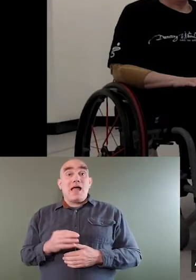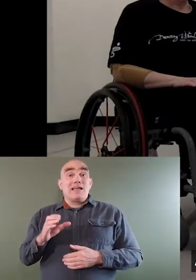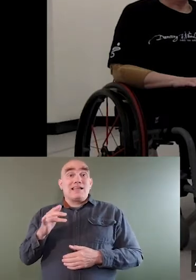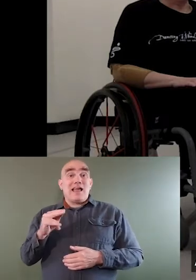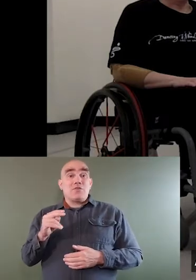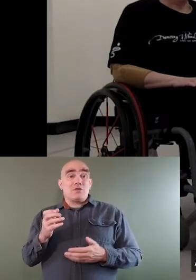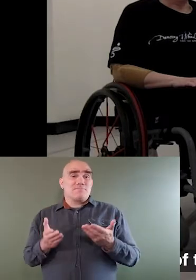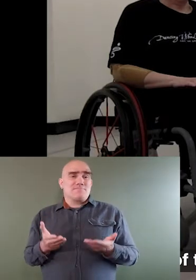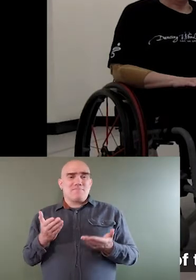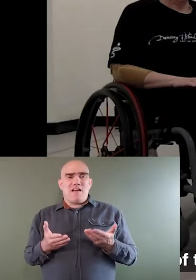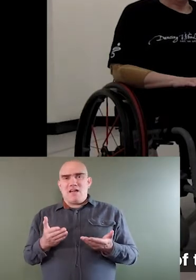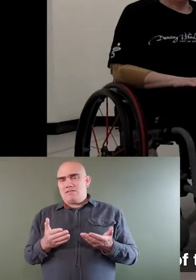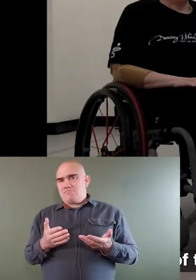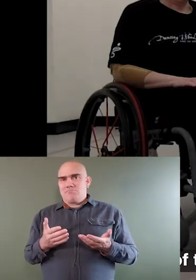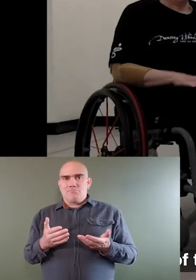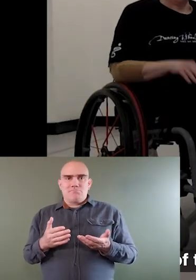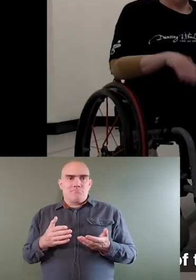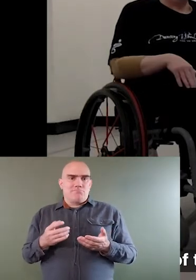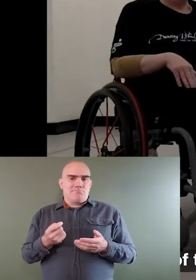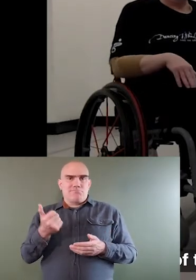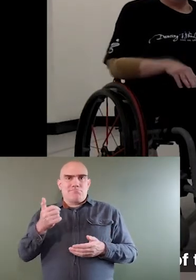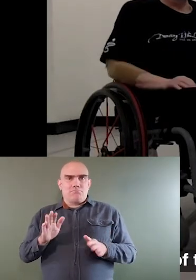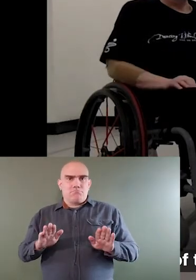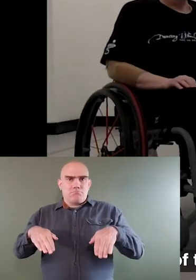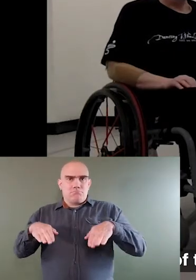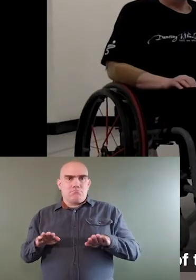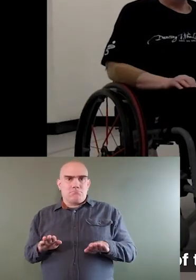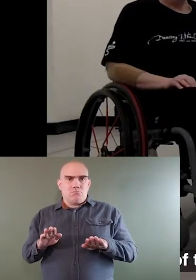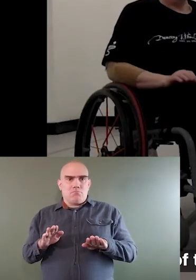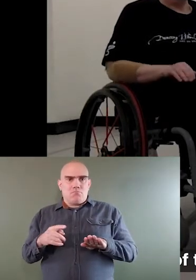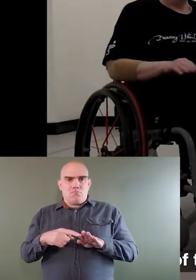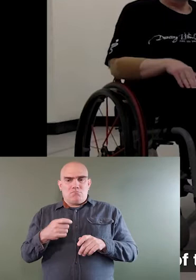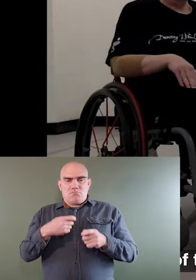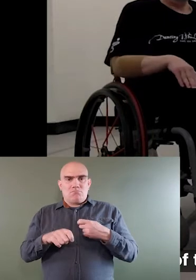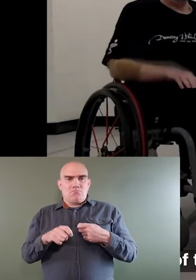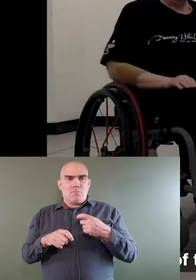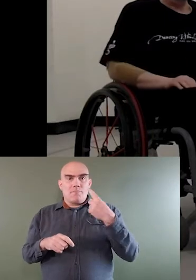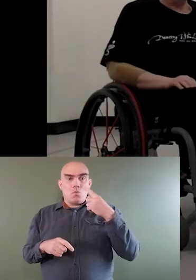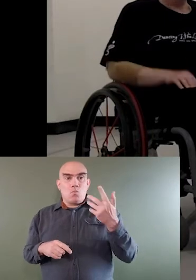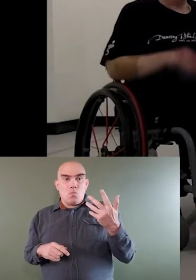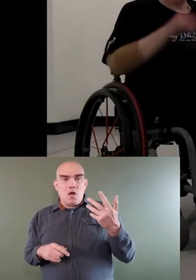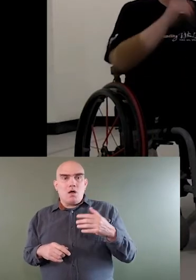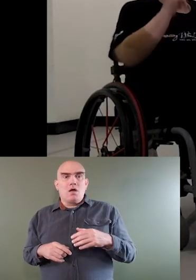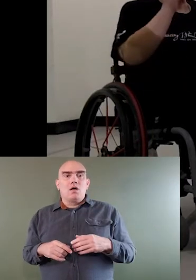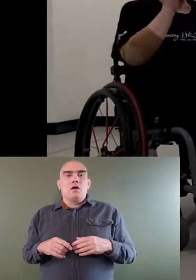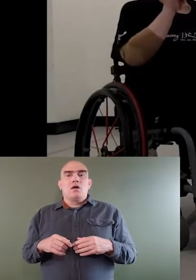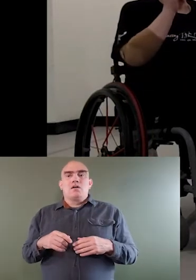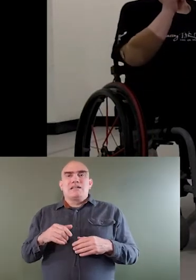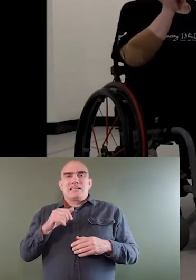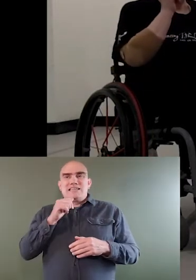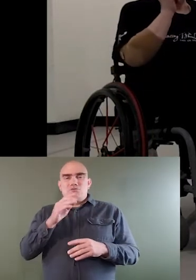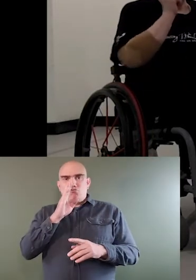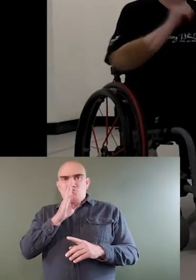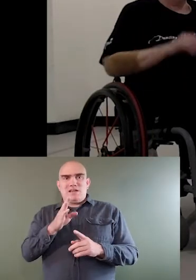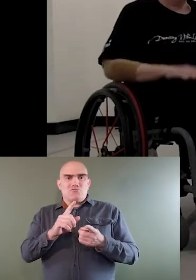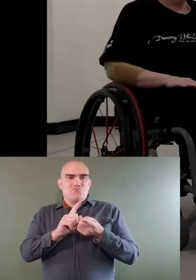out one of the ball heels or fingertips and heels of the hands